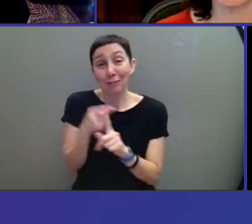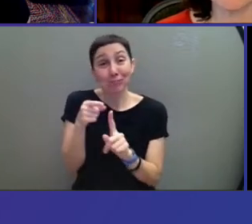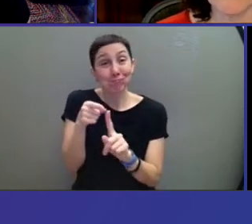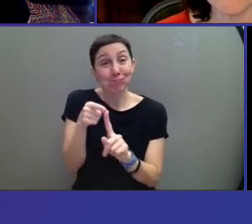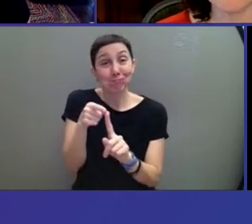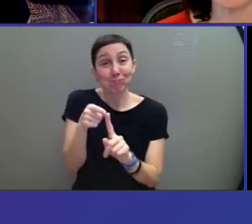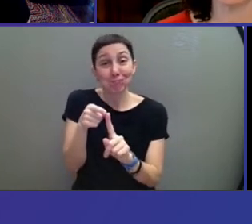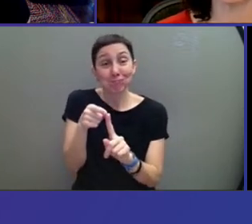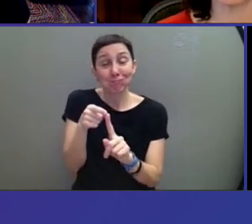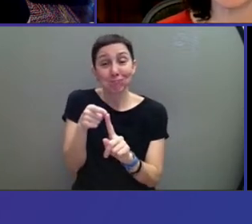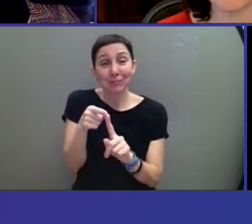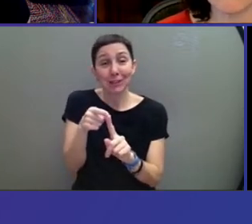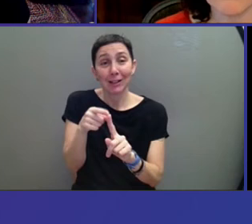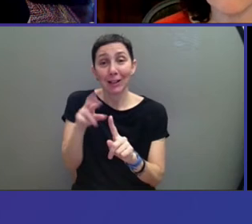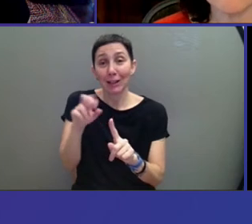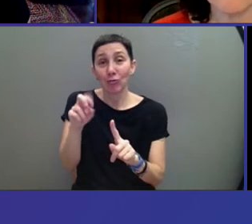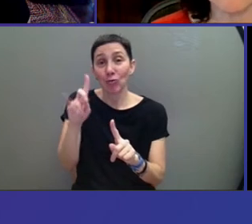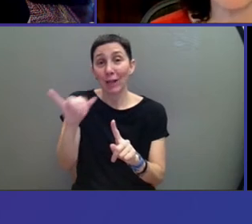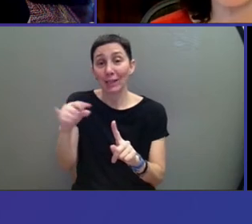And